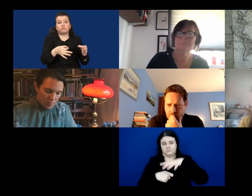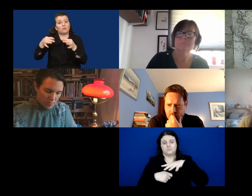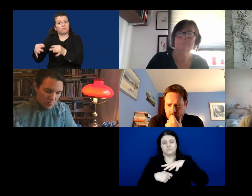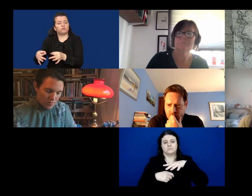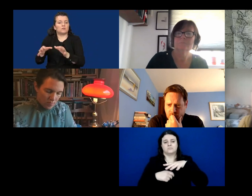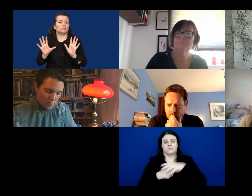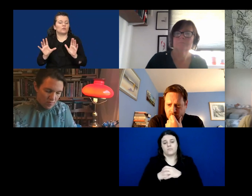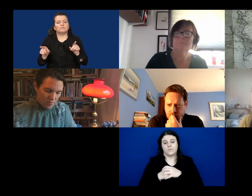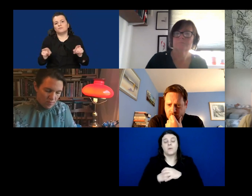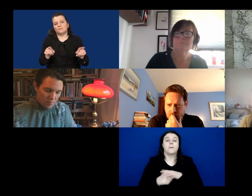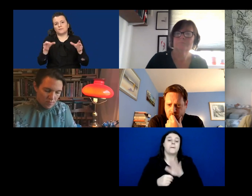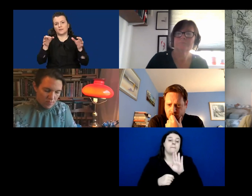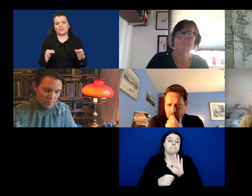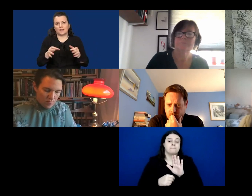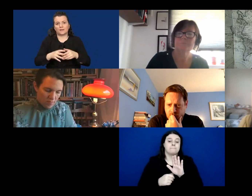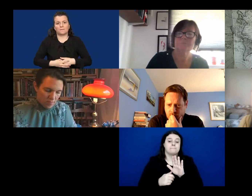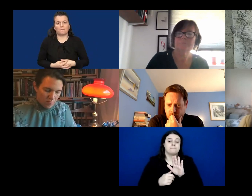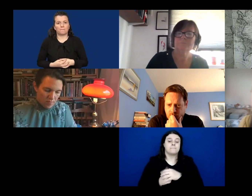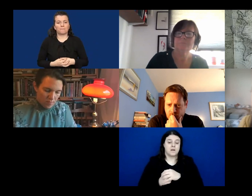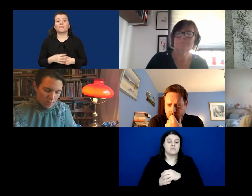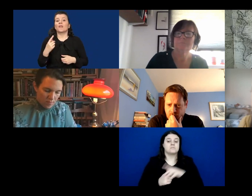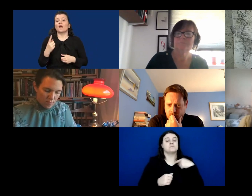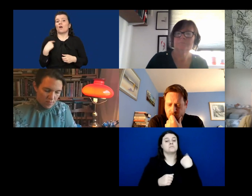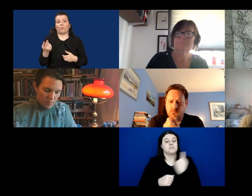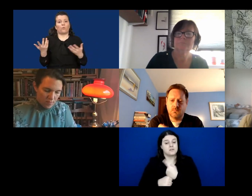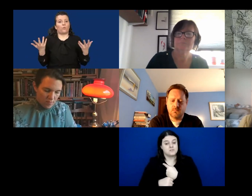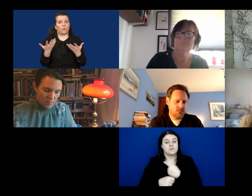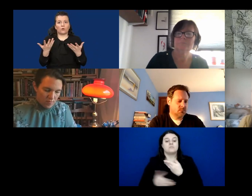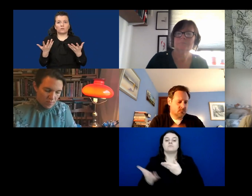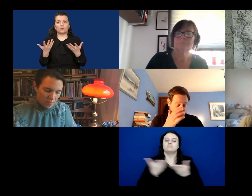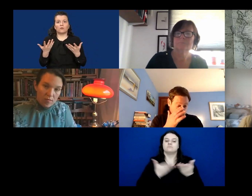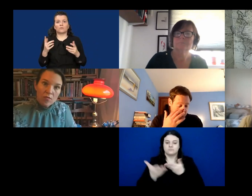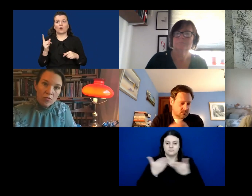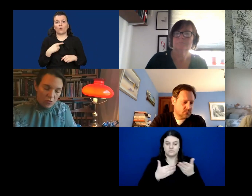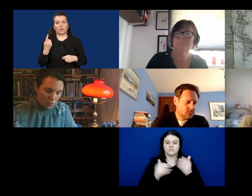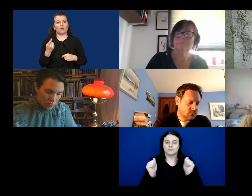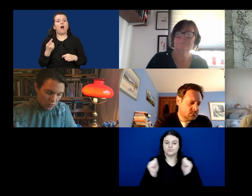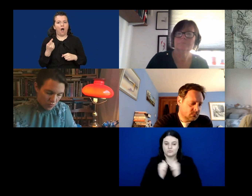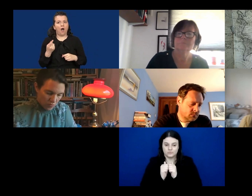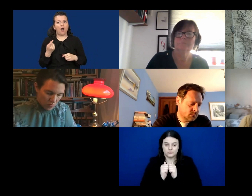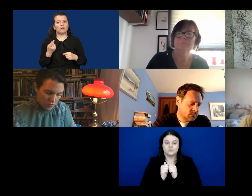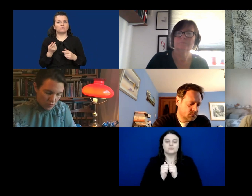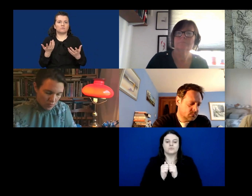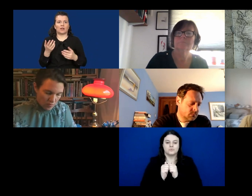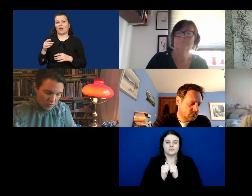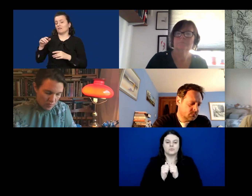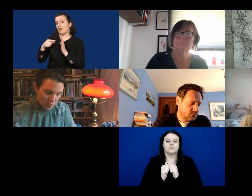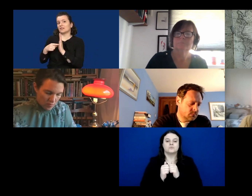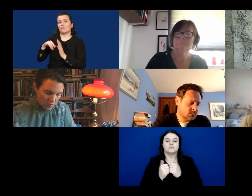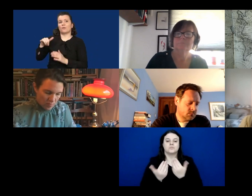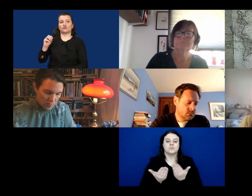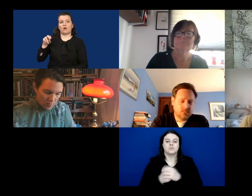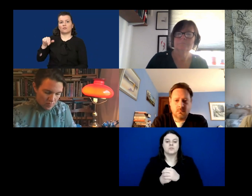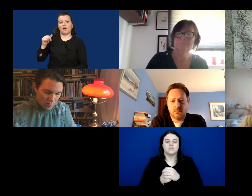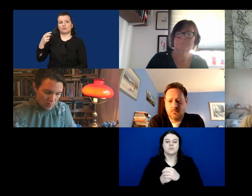However, what they do is shared with each other. So Jonathan Reid on the call here